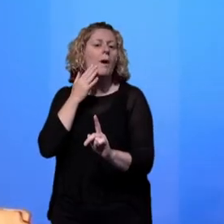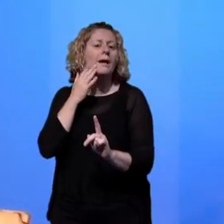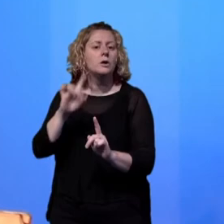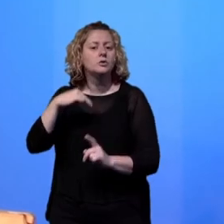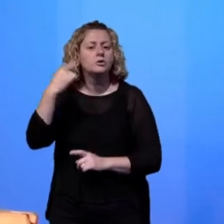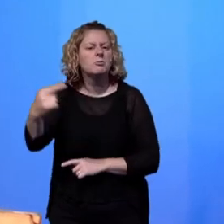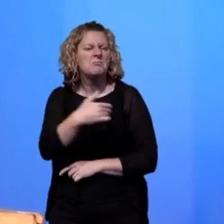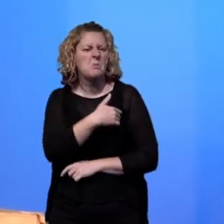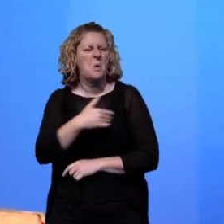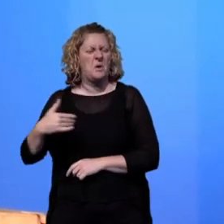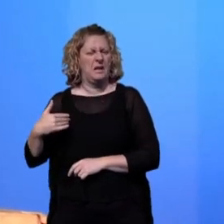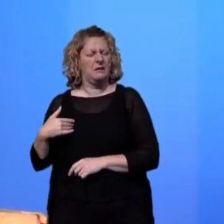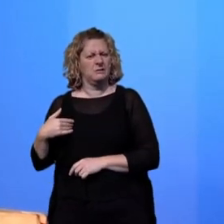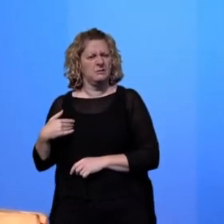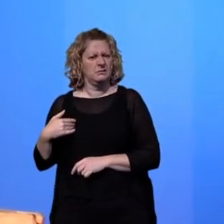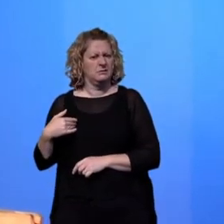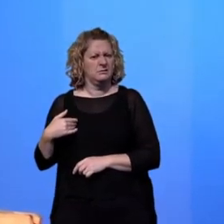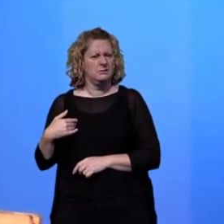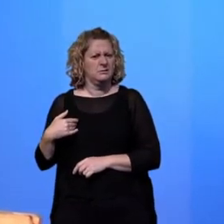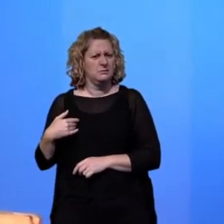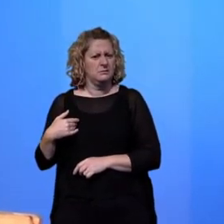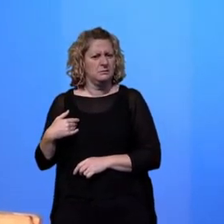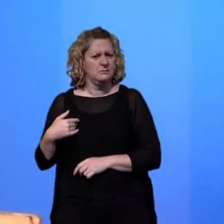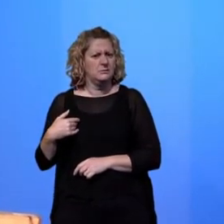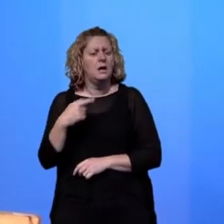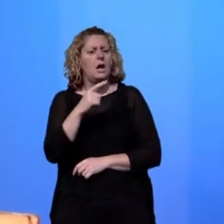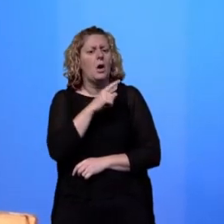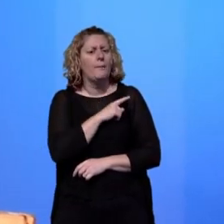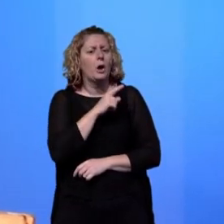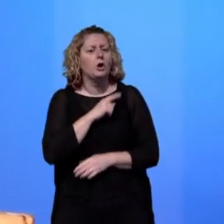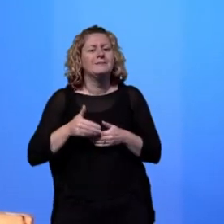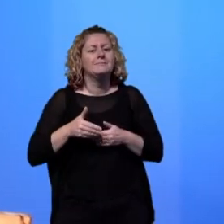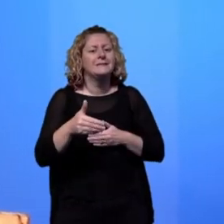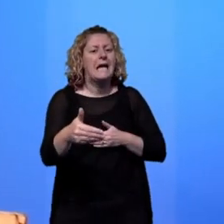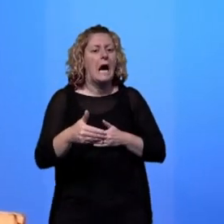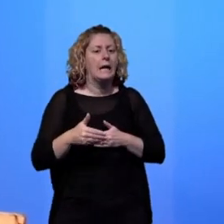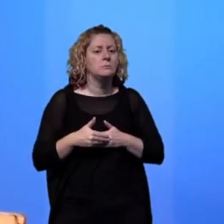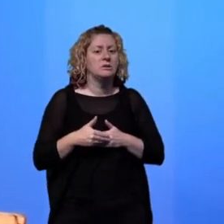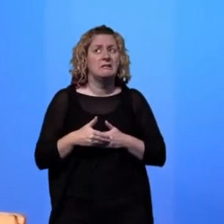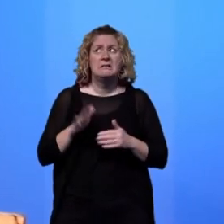Why is that? Because God is giving him time to confess.